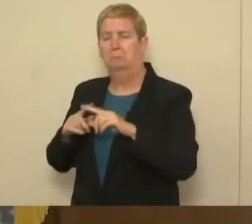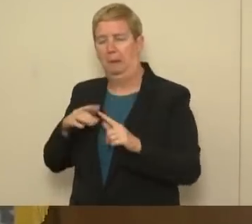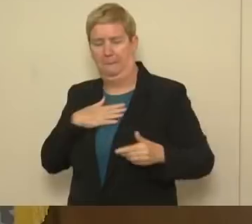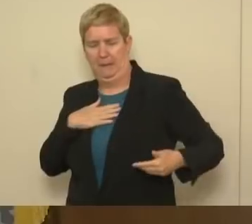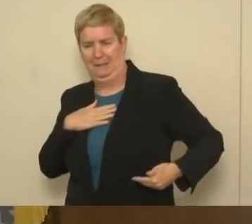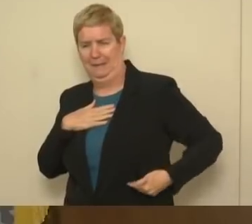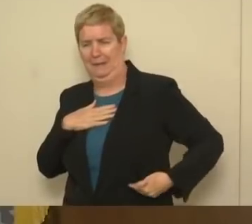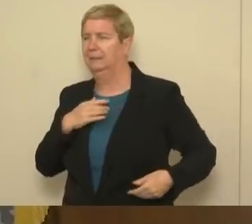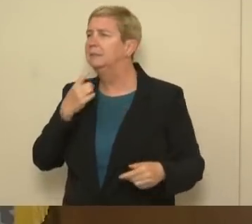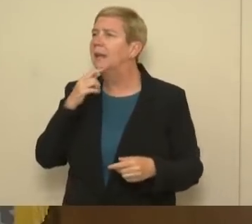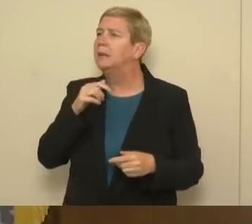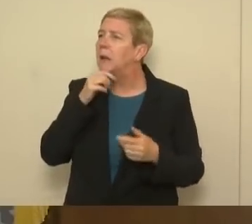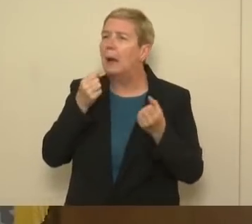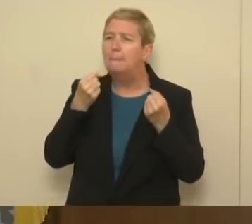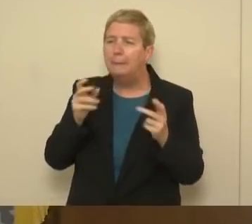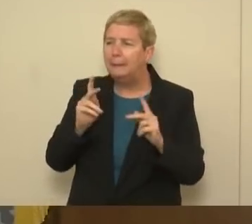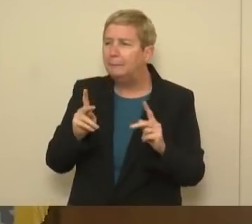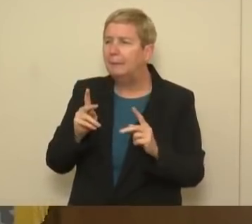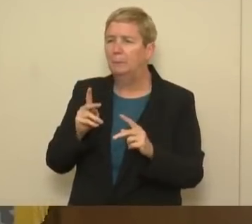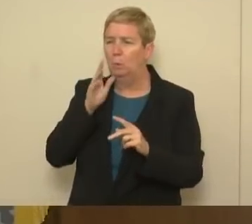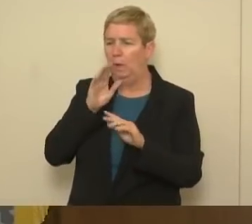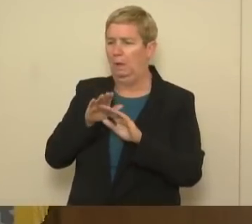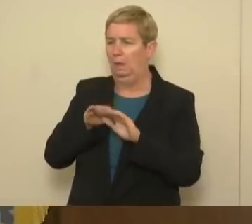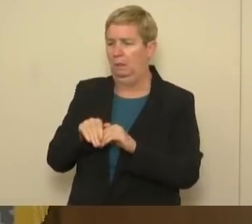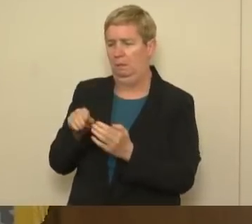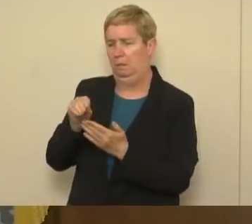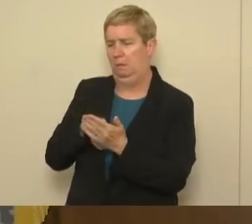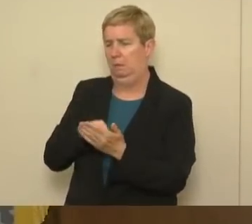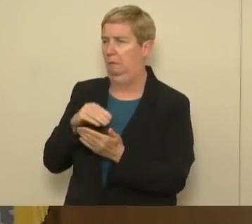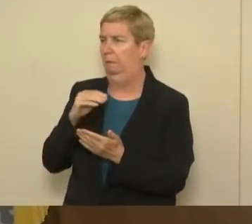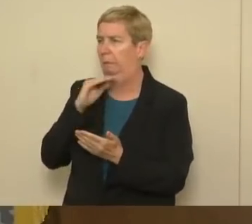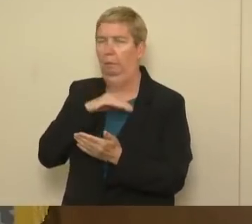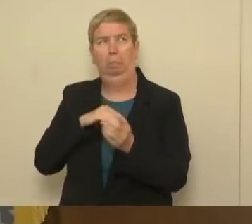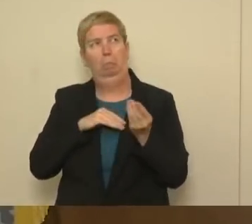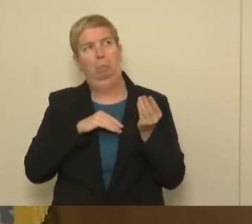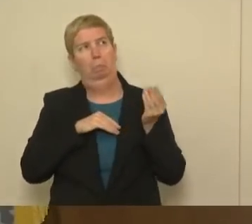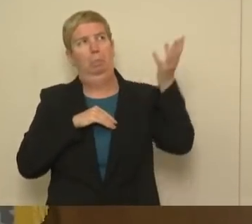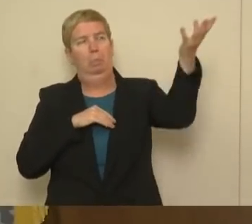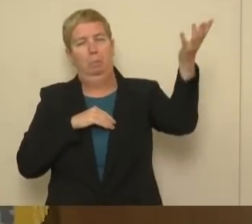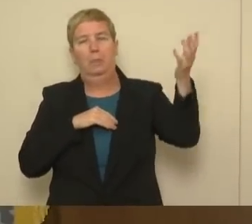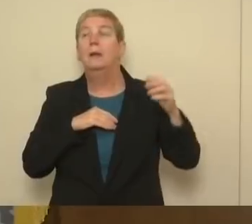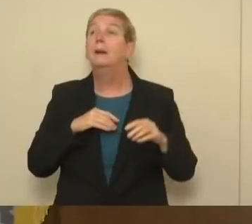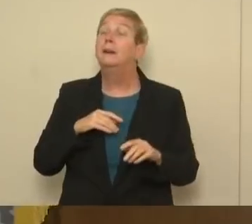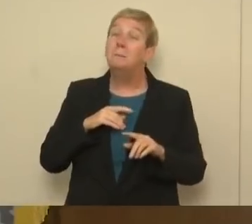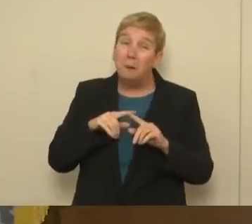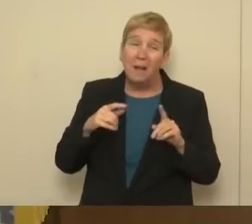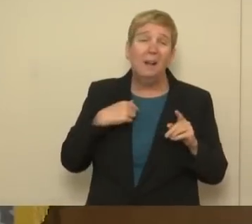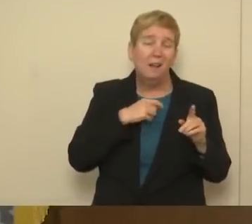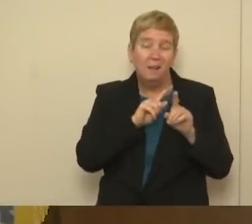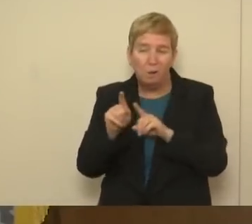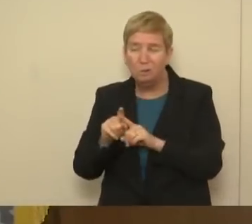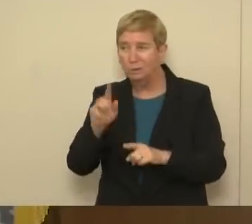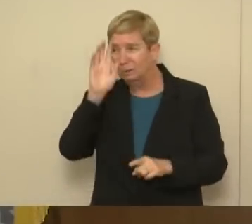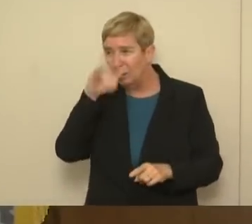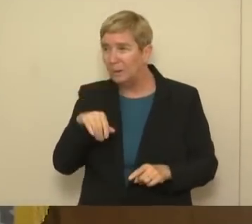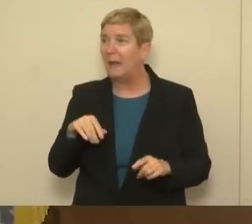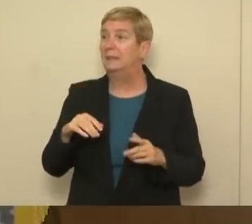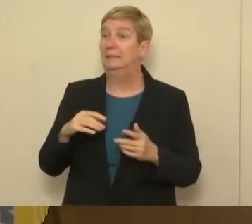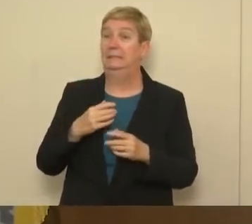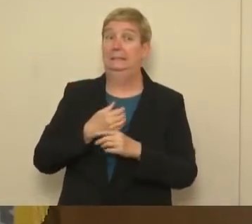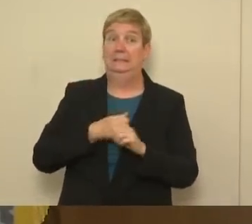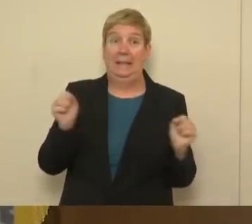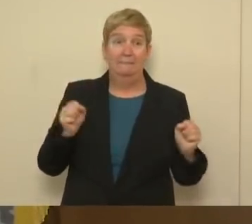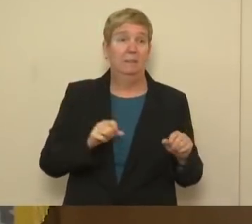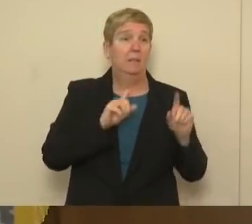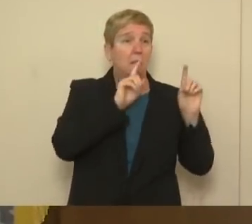Coleman that going door to door and being COVID safe is a challenge. And getting people to open their doors, because